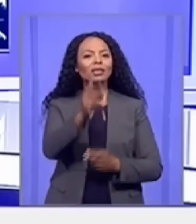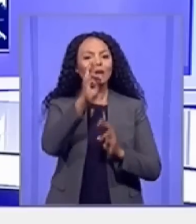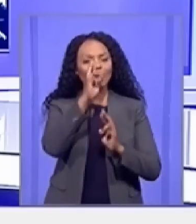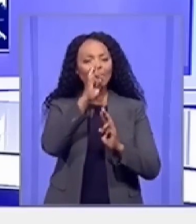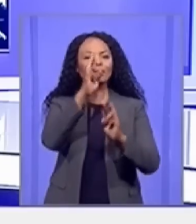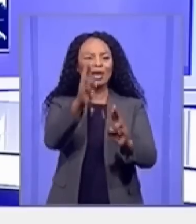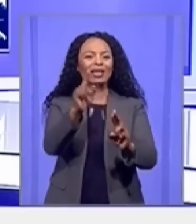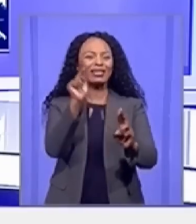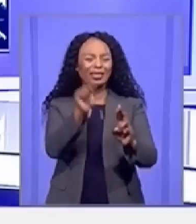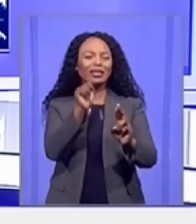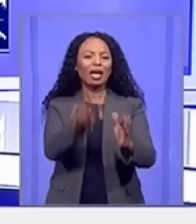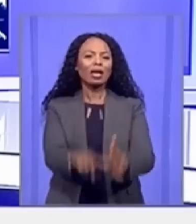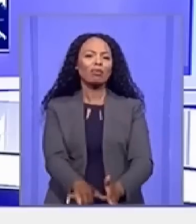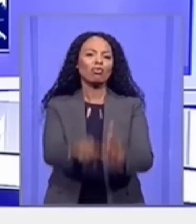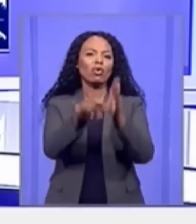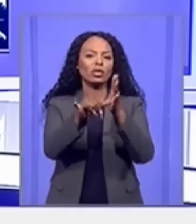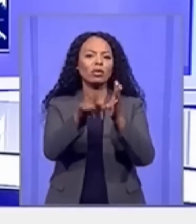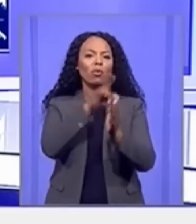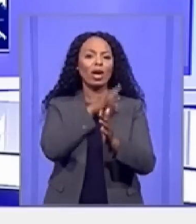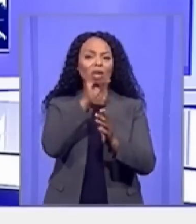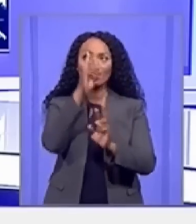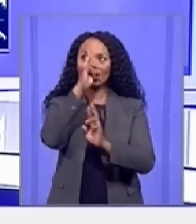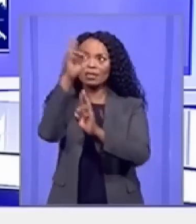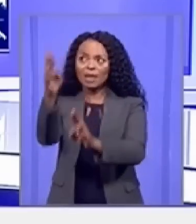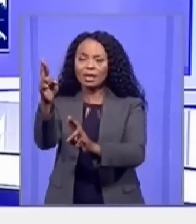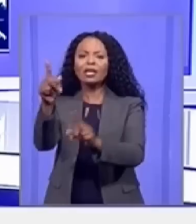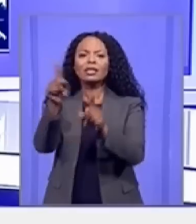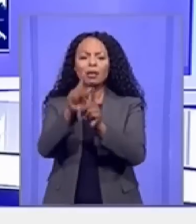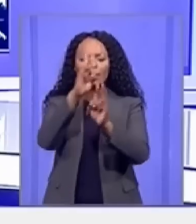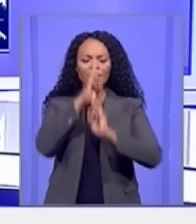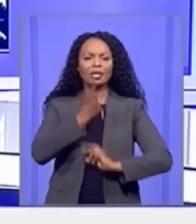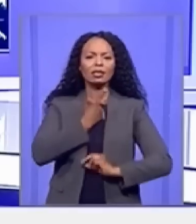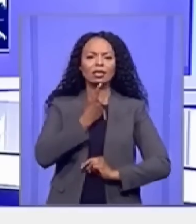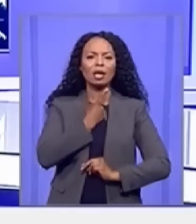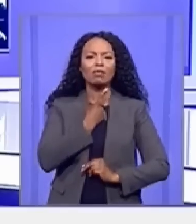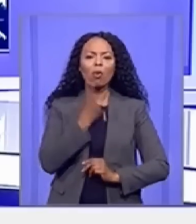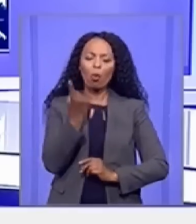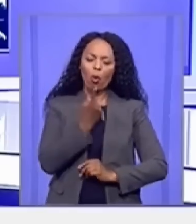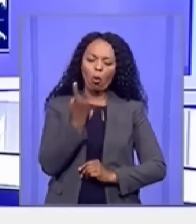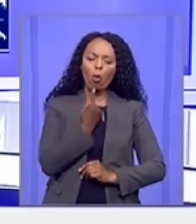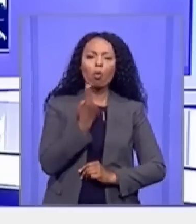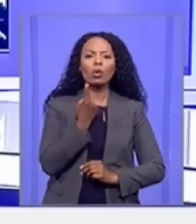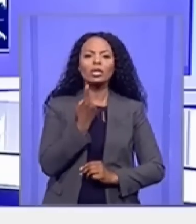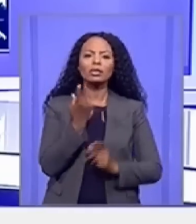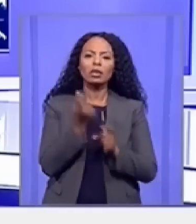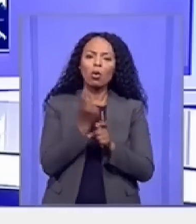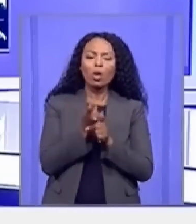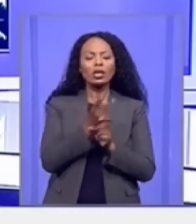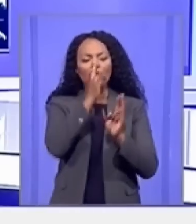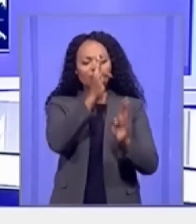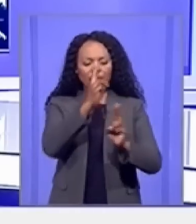hore batho ba tsebe ho hlompha le ho itlhompha re lokela hore re ba siele